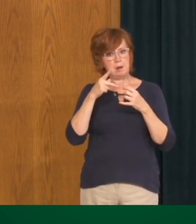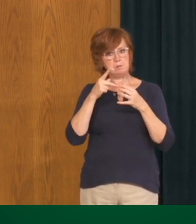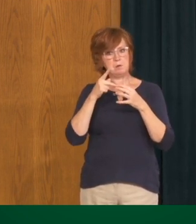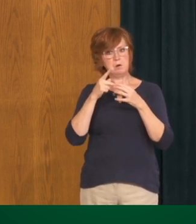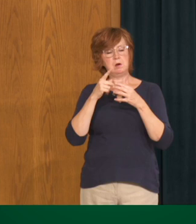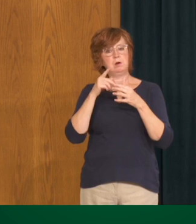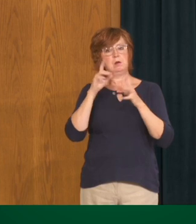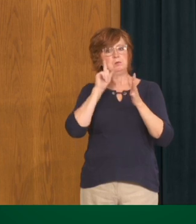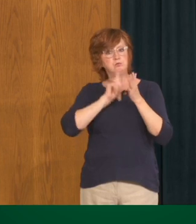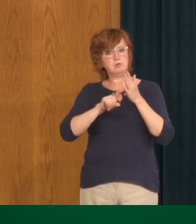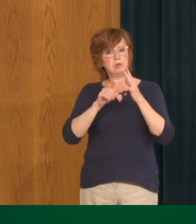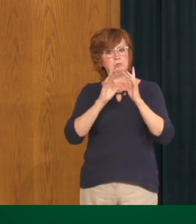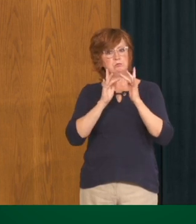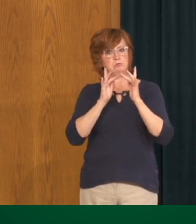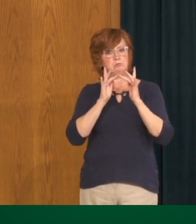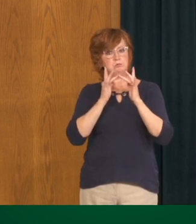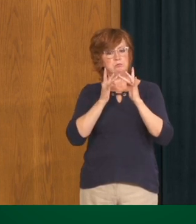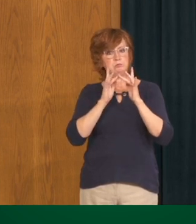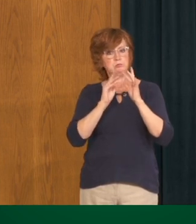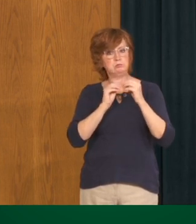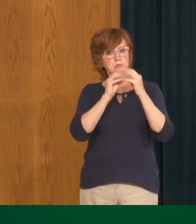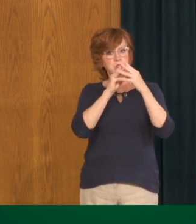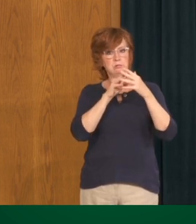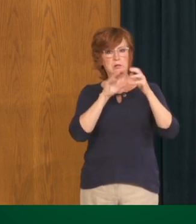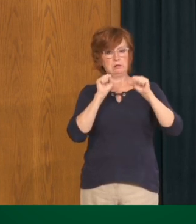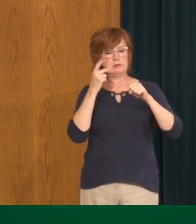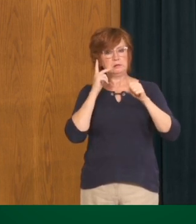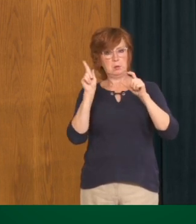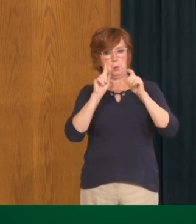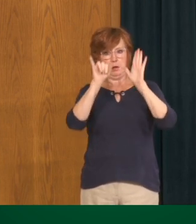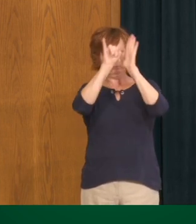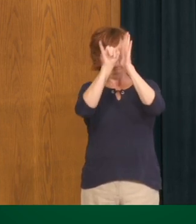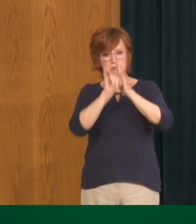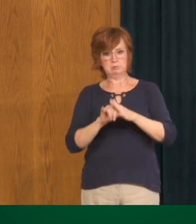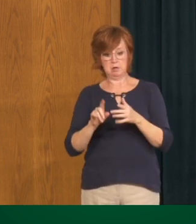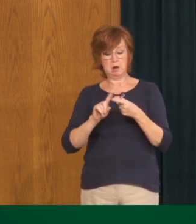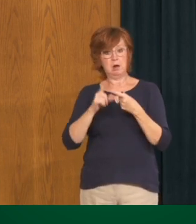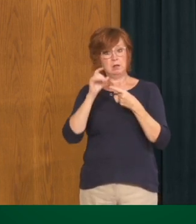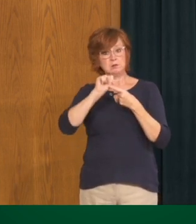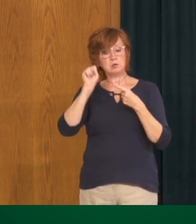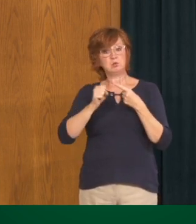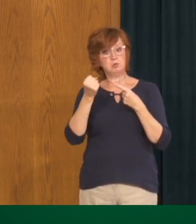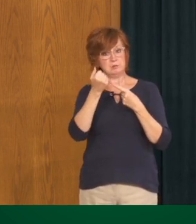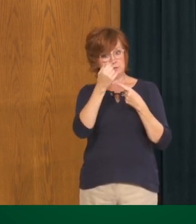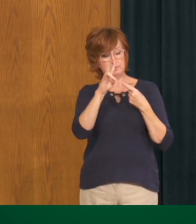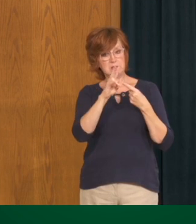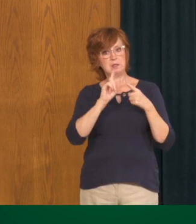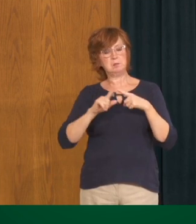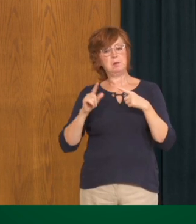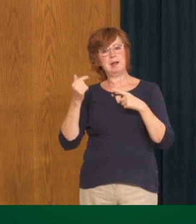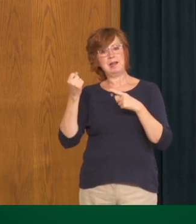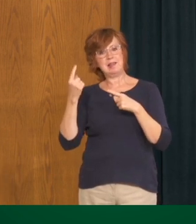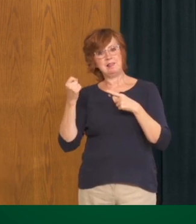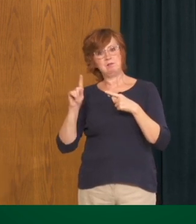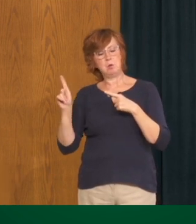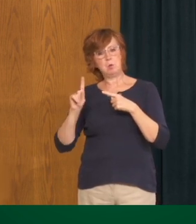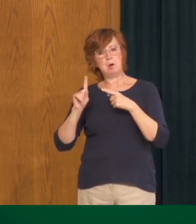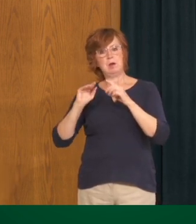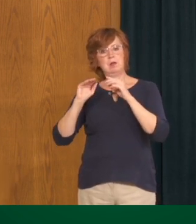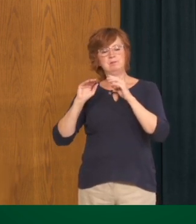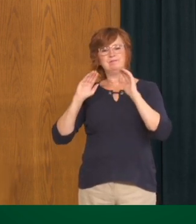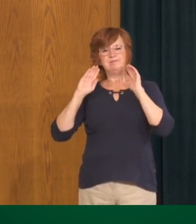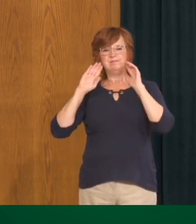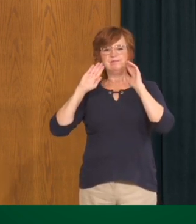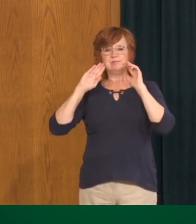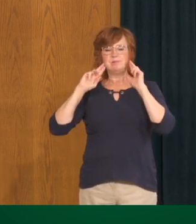map online to see where active cases are. And of the 17 in Saskatoon, 11 are in communal living settings. So about